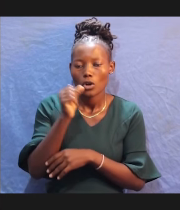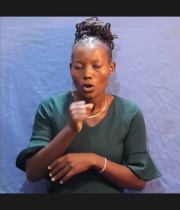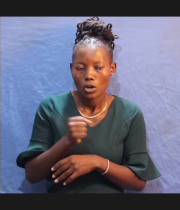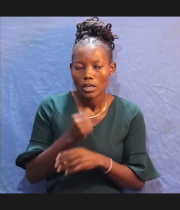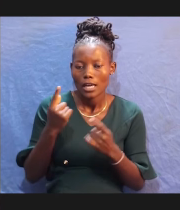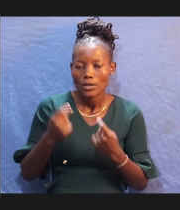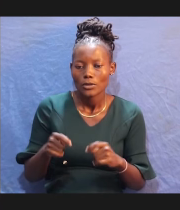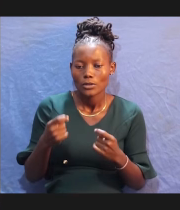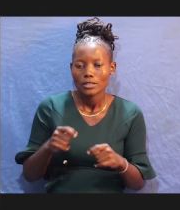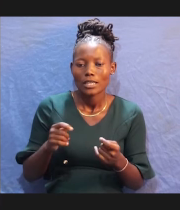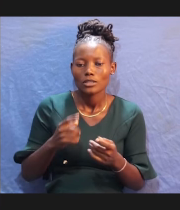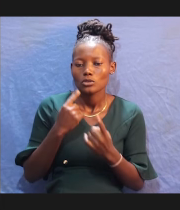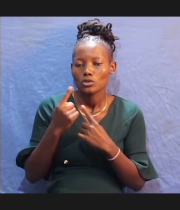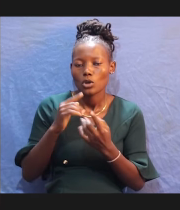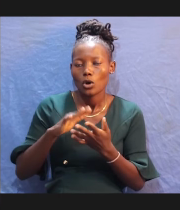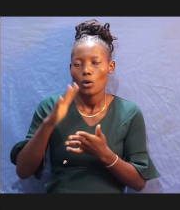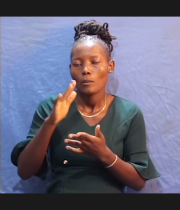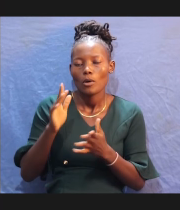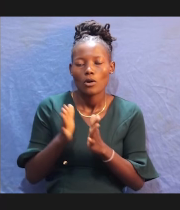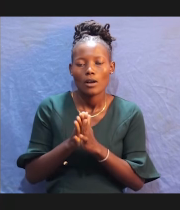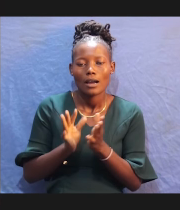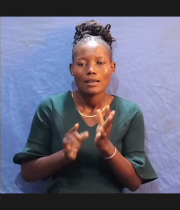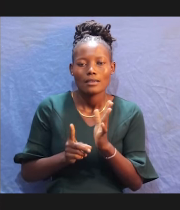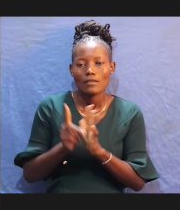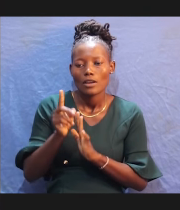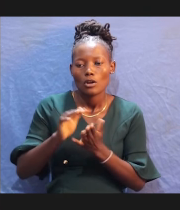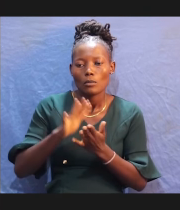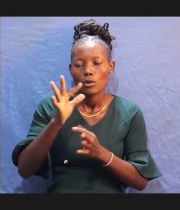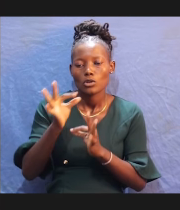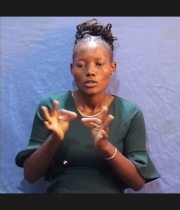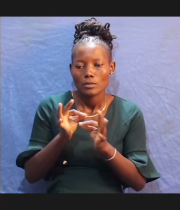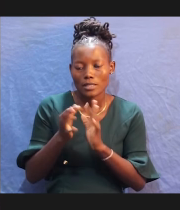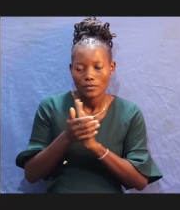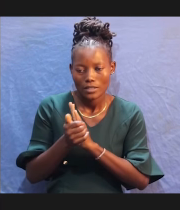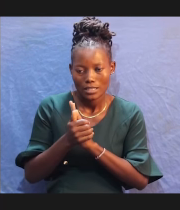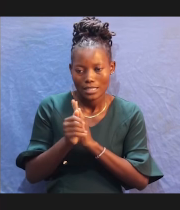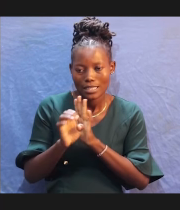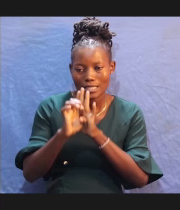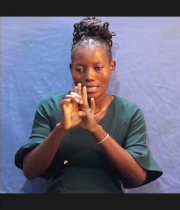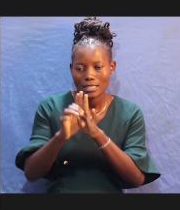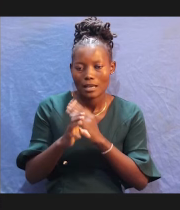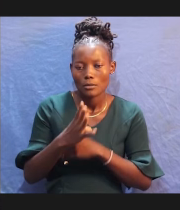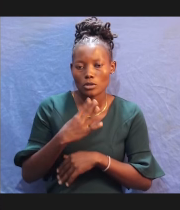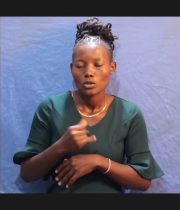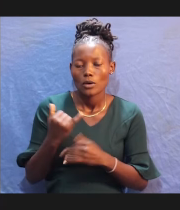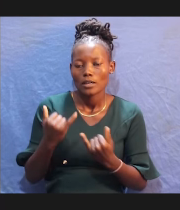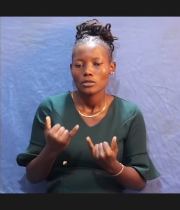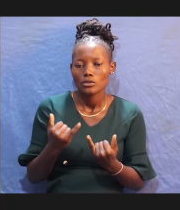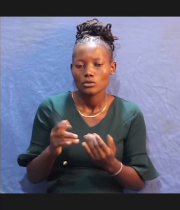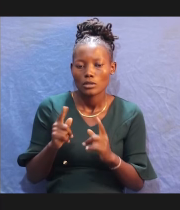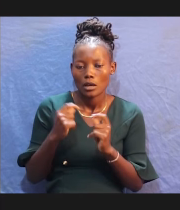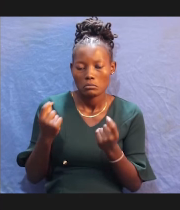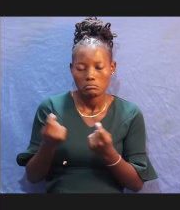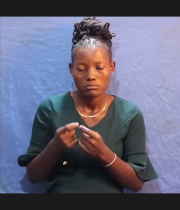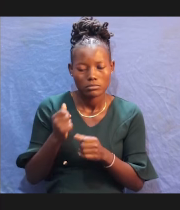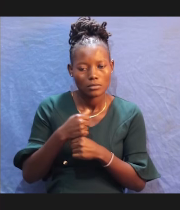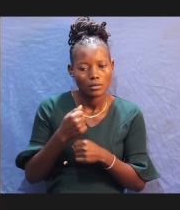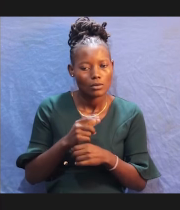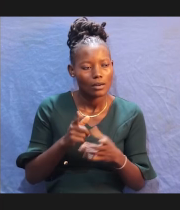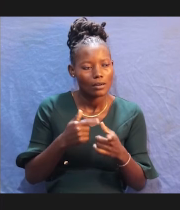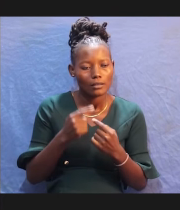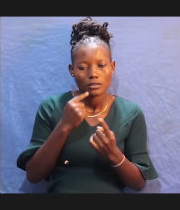more specifically and to develop more specific skills. For example, you want to now learn teamwork, and then you